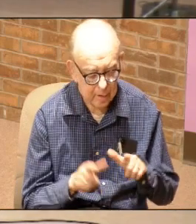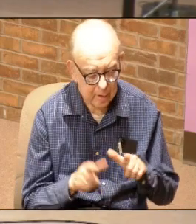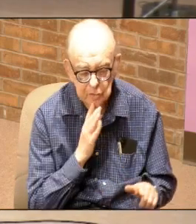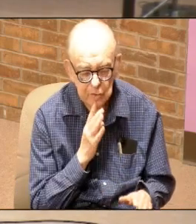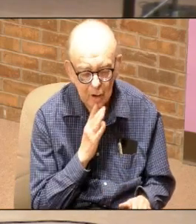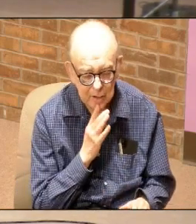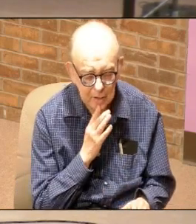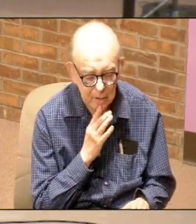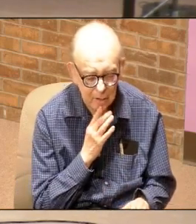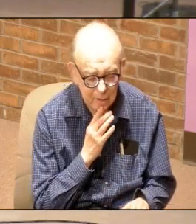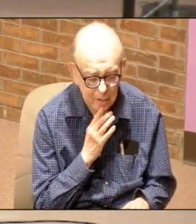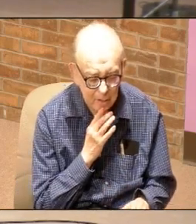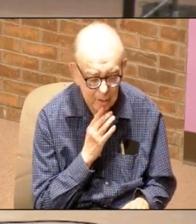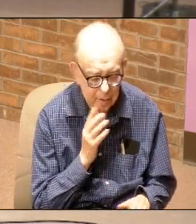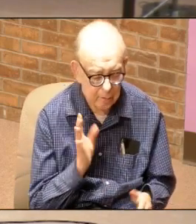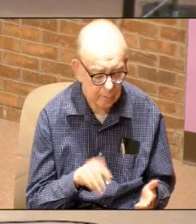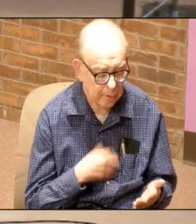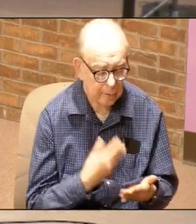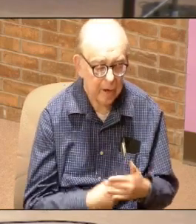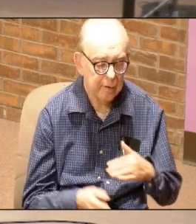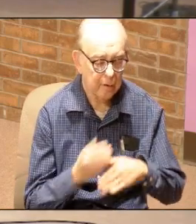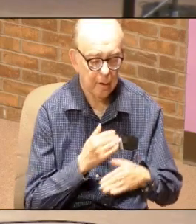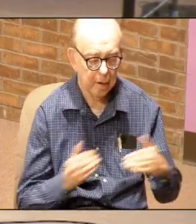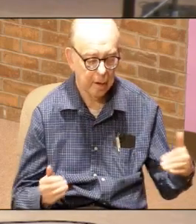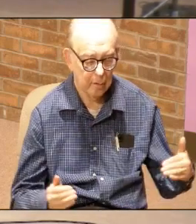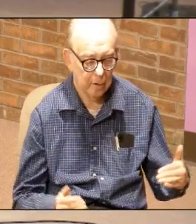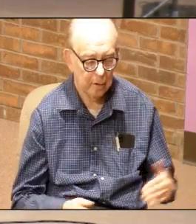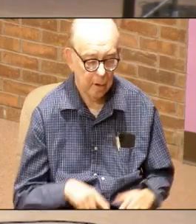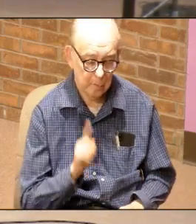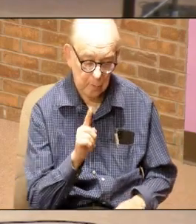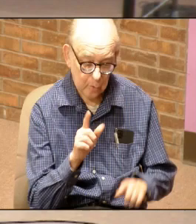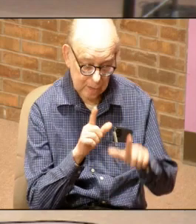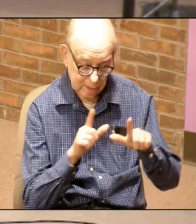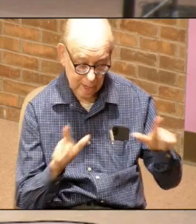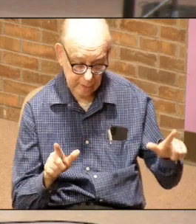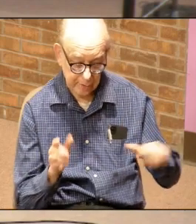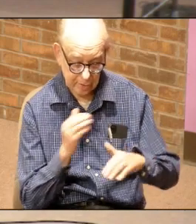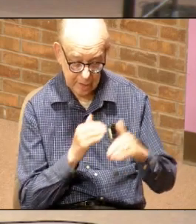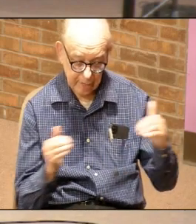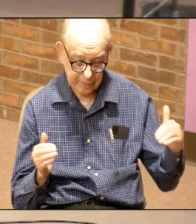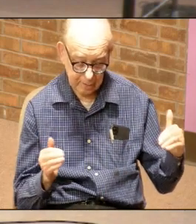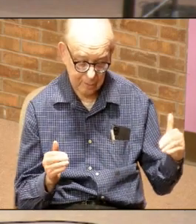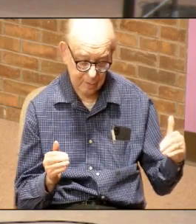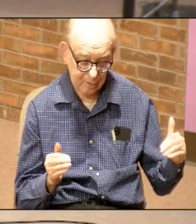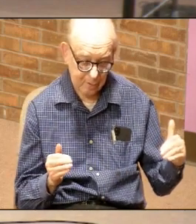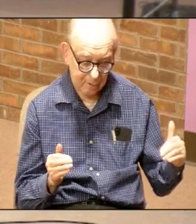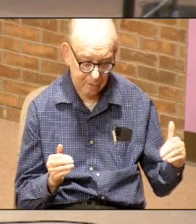speak. When we get to heaven, there's going to be one language.